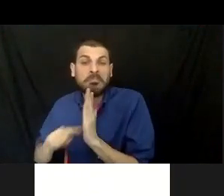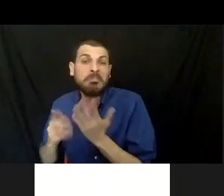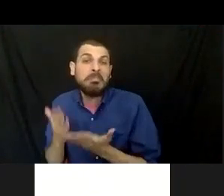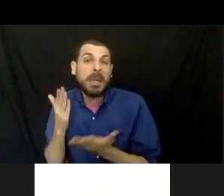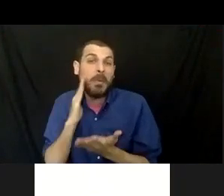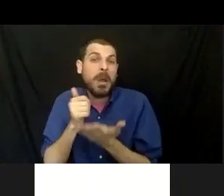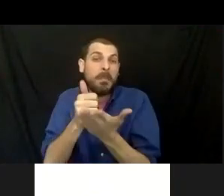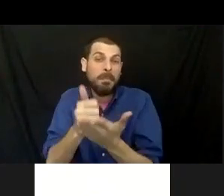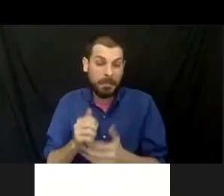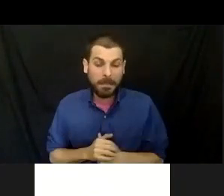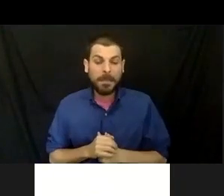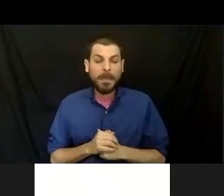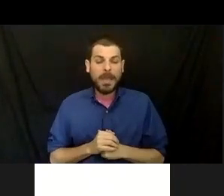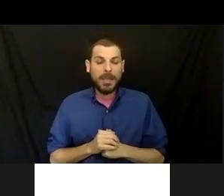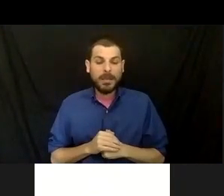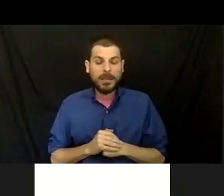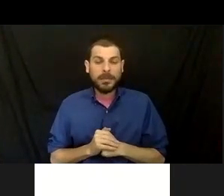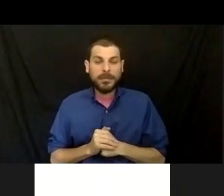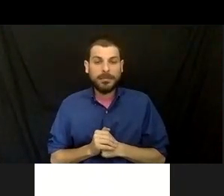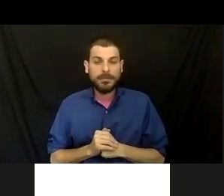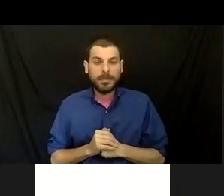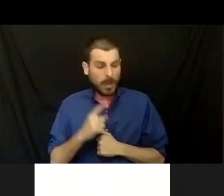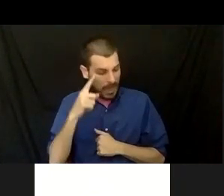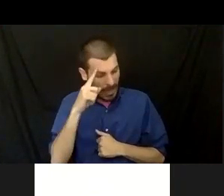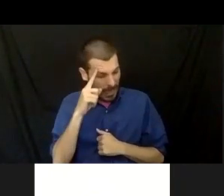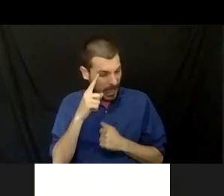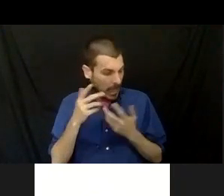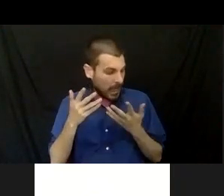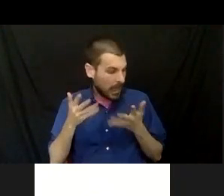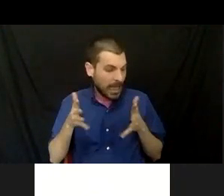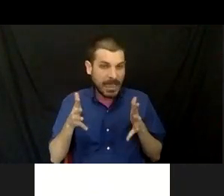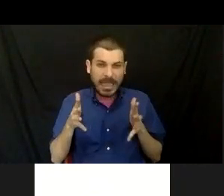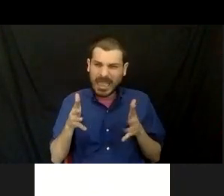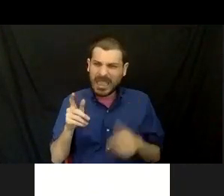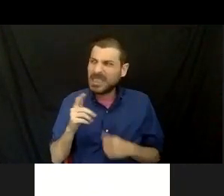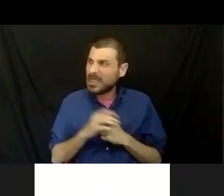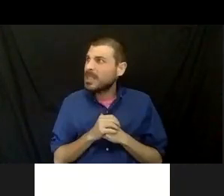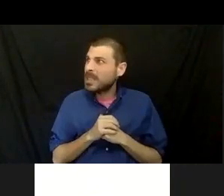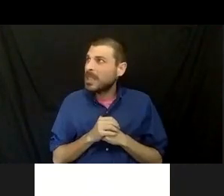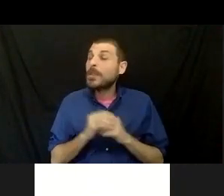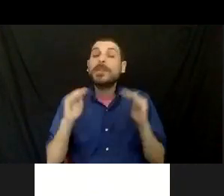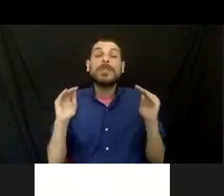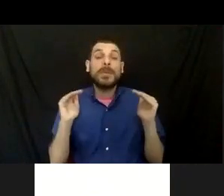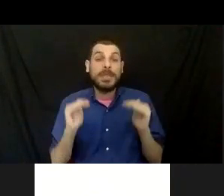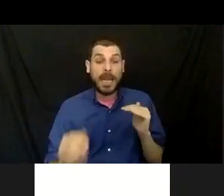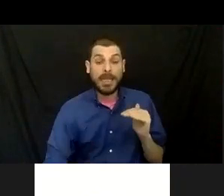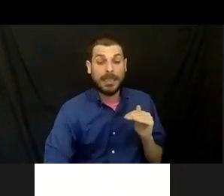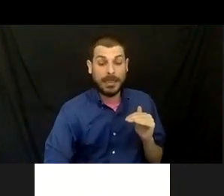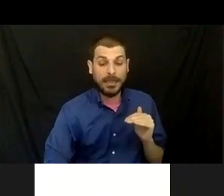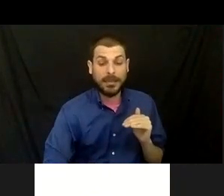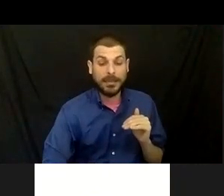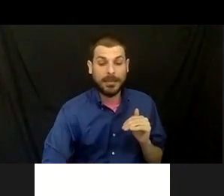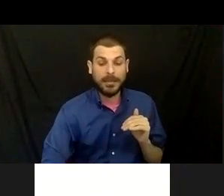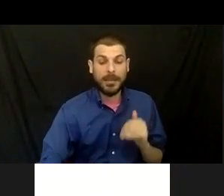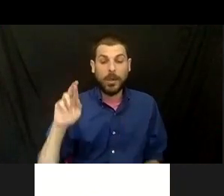think that's it. And I think next we're going to hear from Rebecca